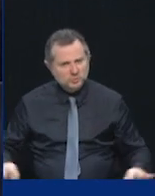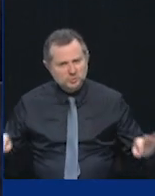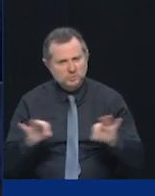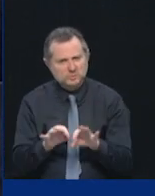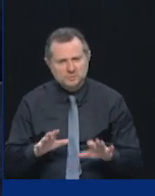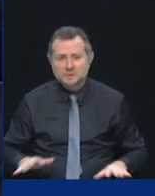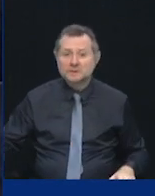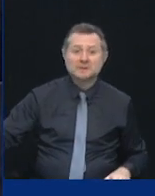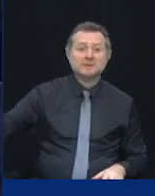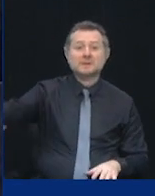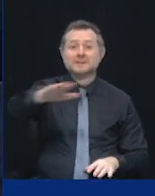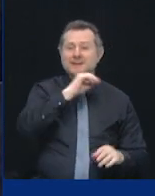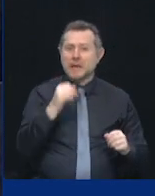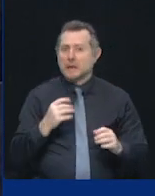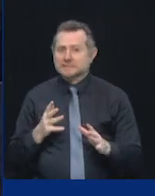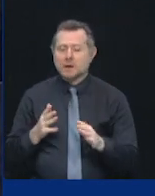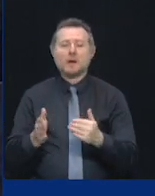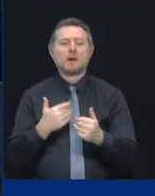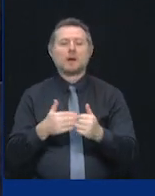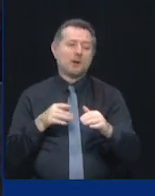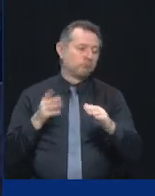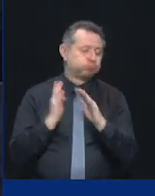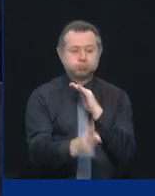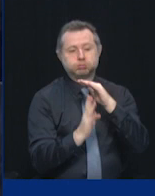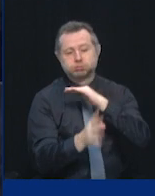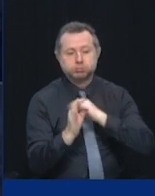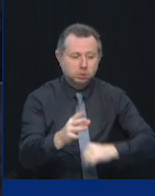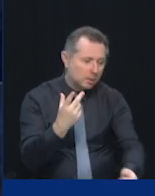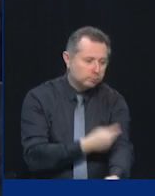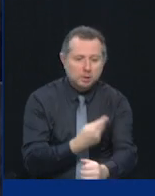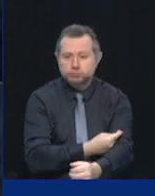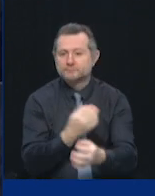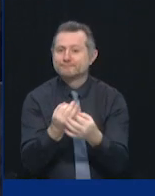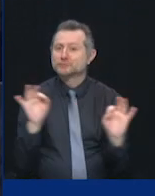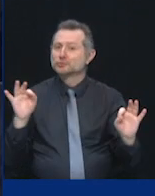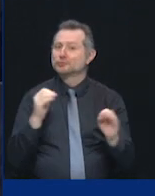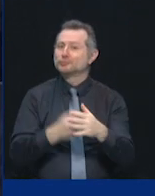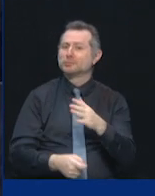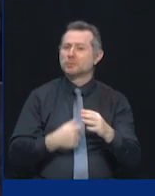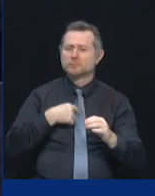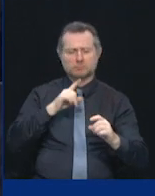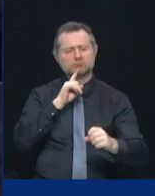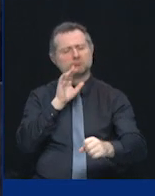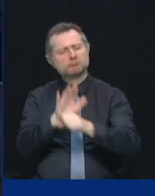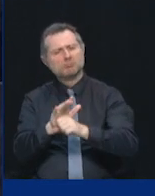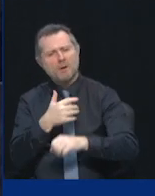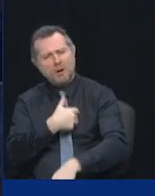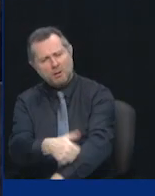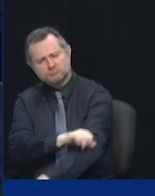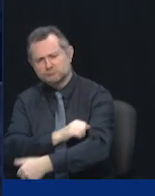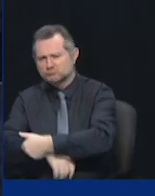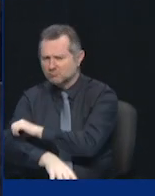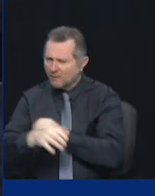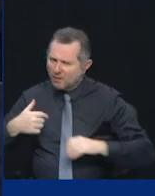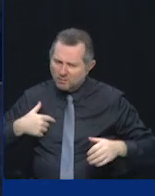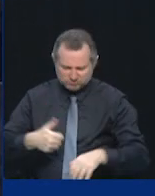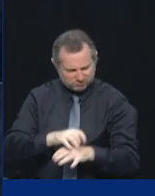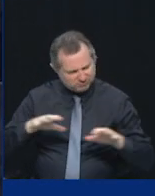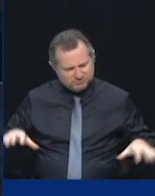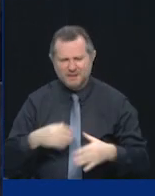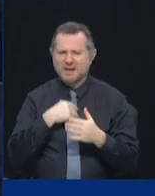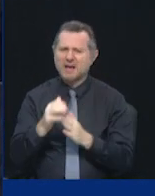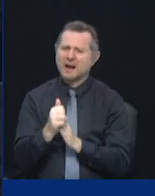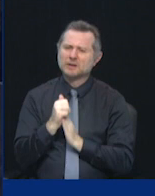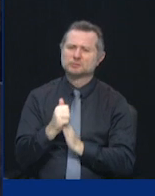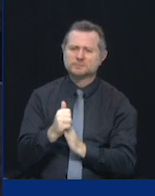access to a free COVID-19 vaccine. We're committed to doing everything we can to help lead New York's recovery. The MTA